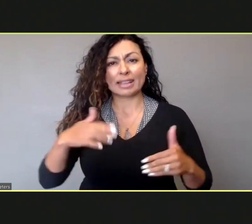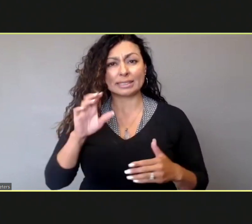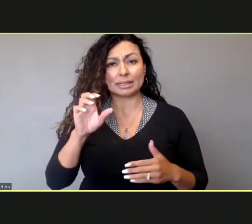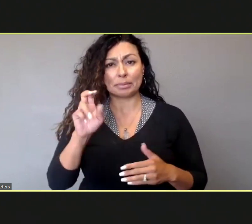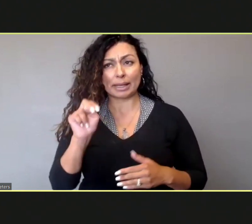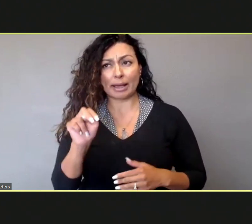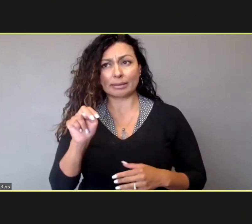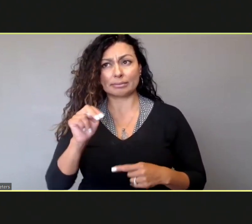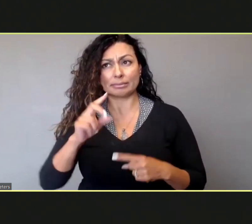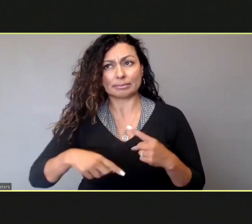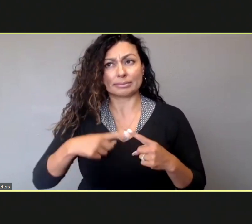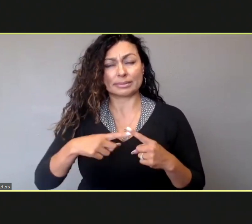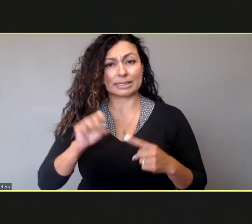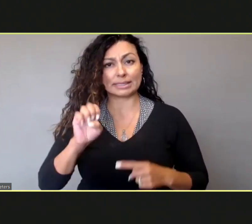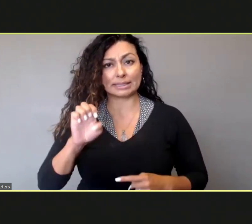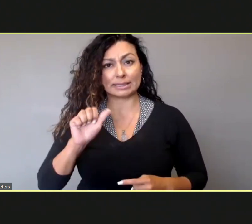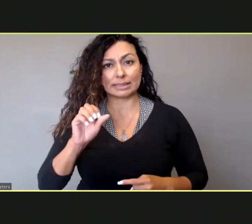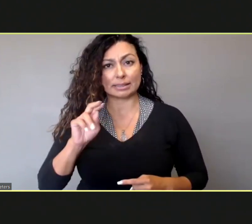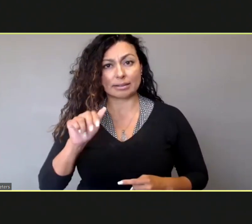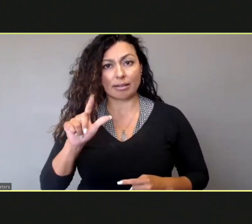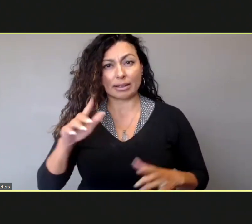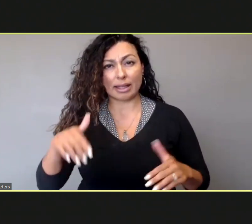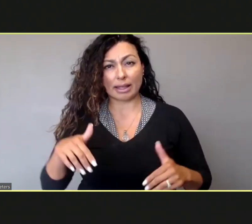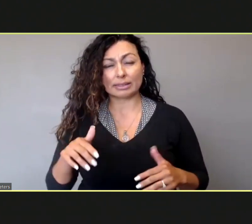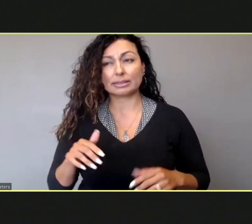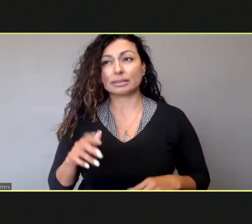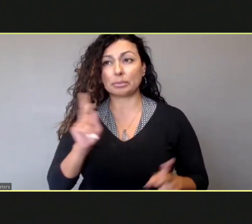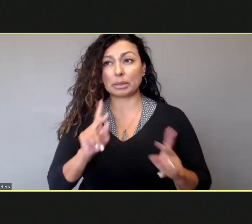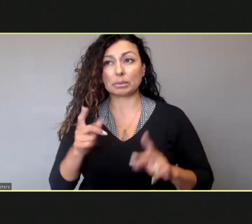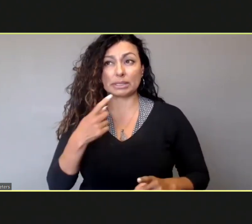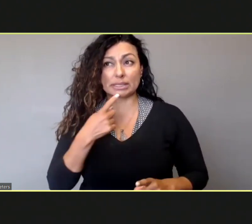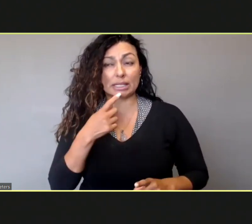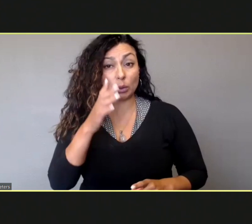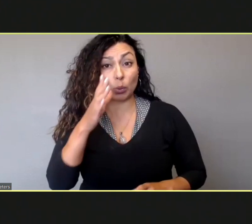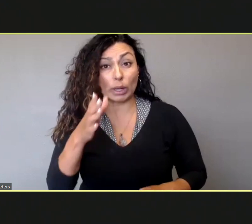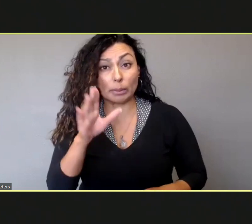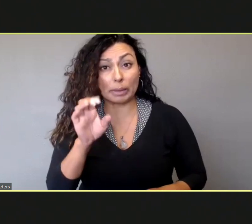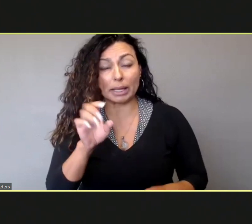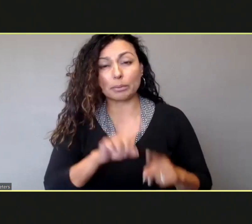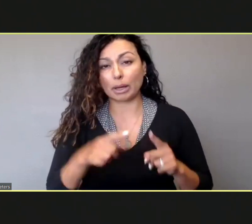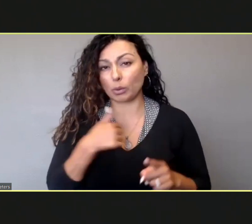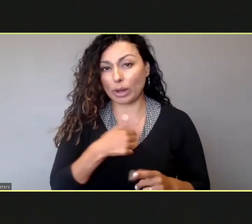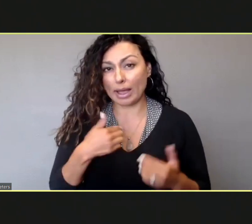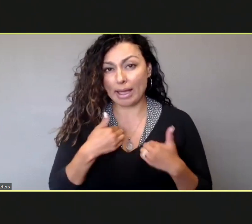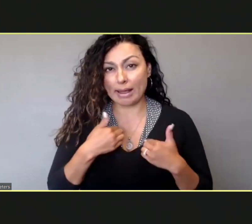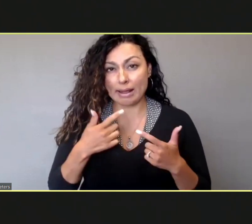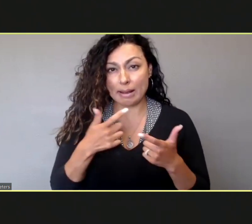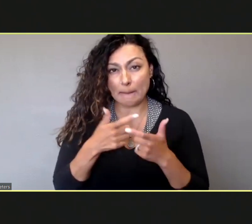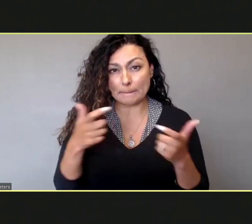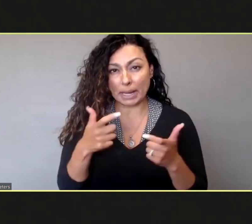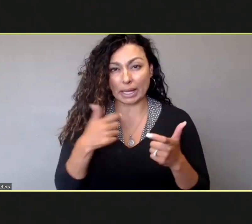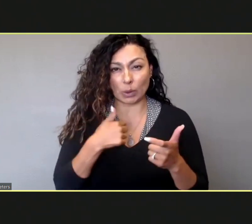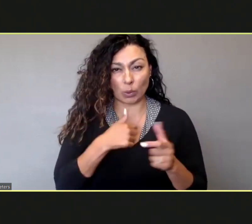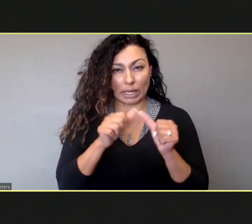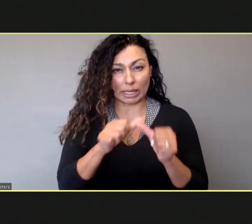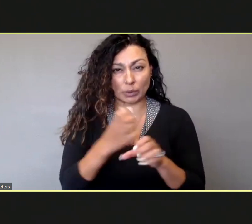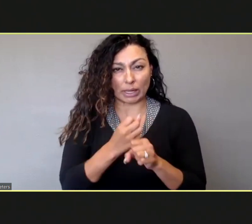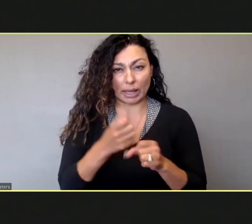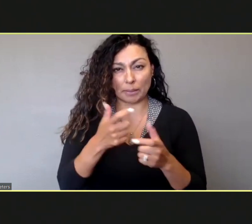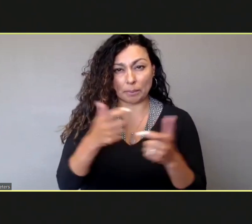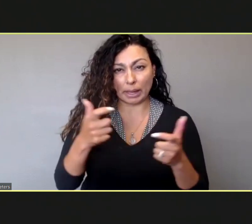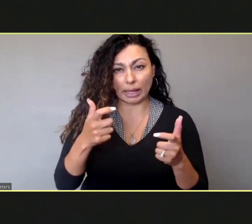seasonal yet. I mean, everyone's saying it's tending toward being seasonal, but we had a big, you know, we keep getting these big runs